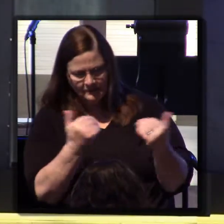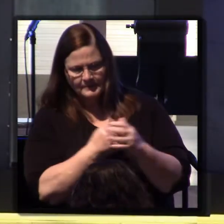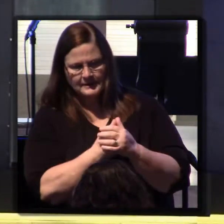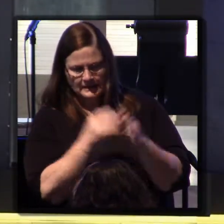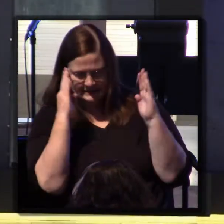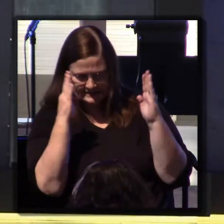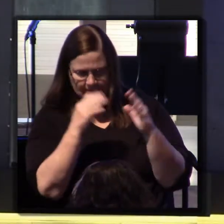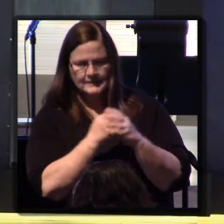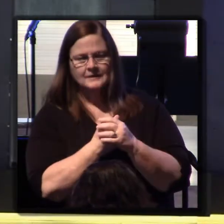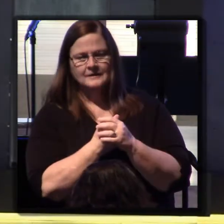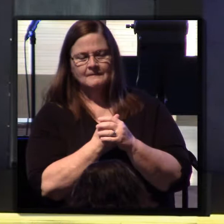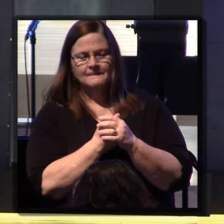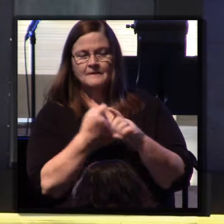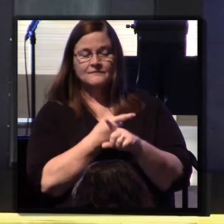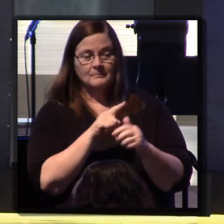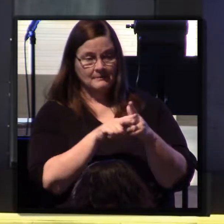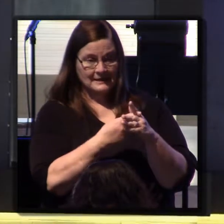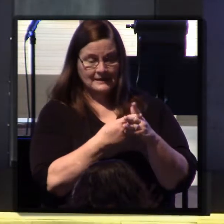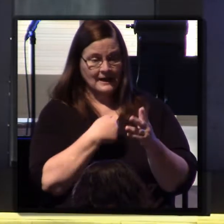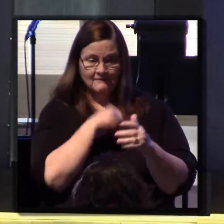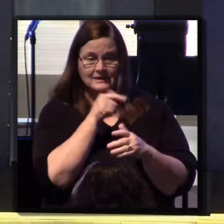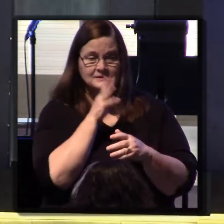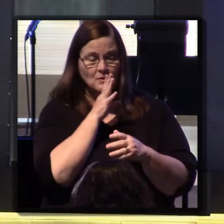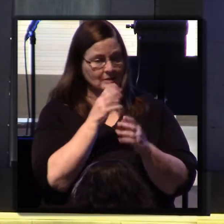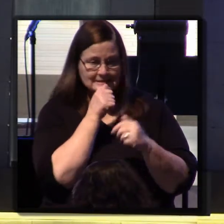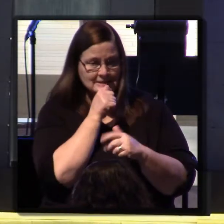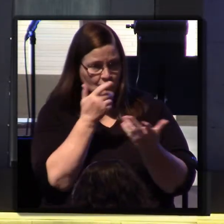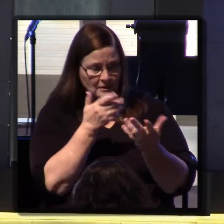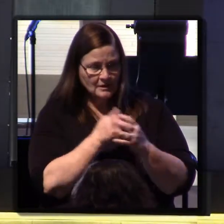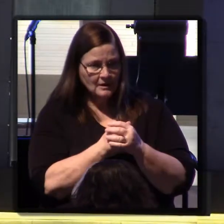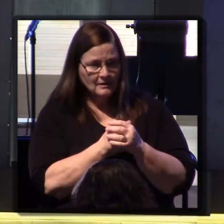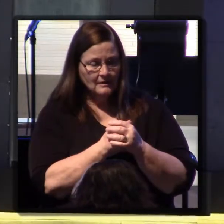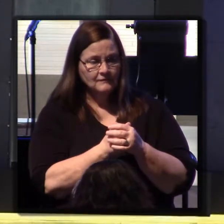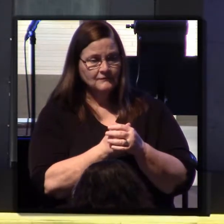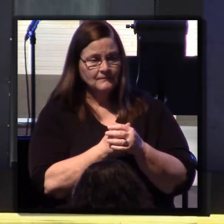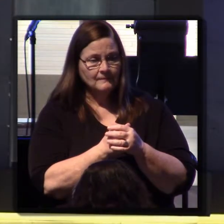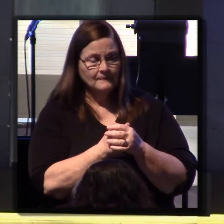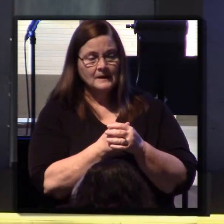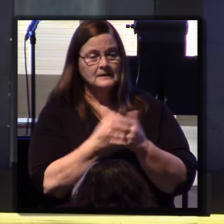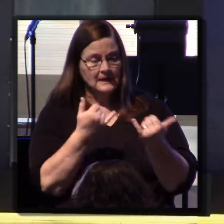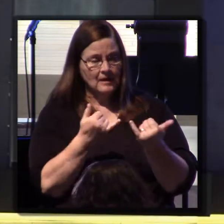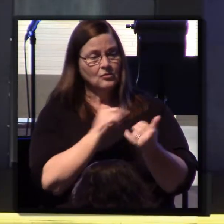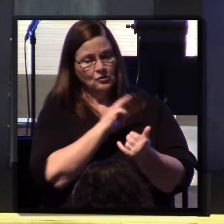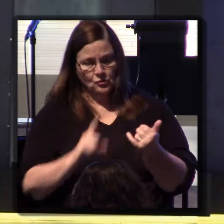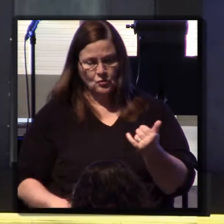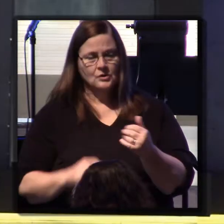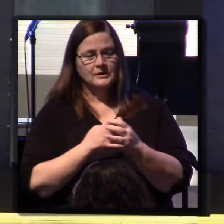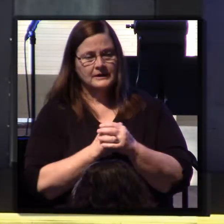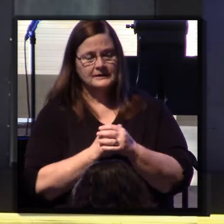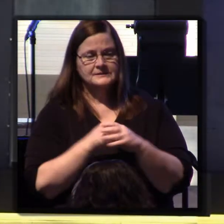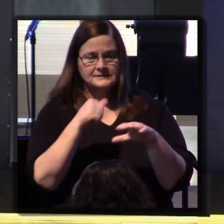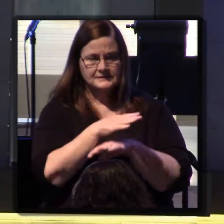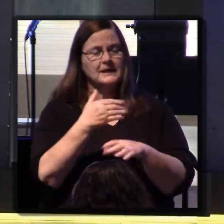verse 16, and he says, "Come near to me, listen to this. From the first I have not spoken in secret. From the